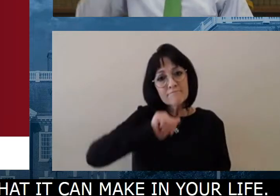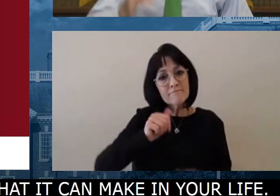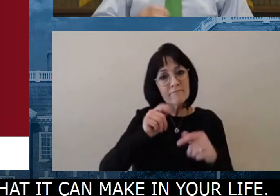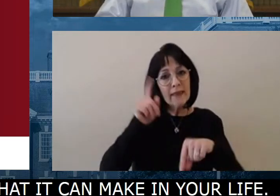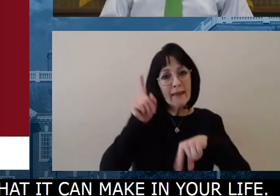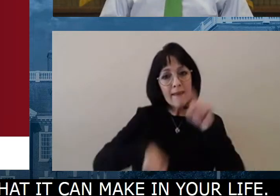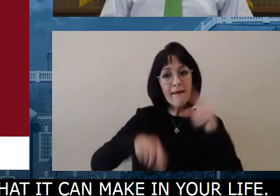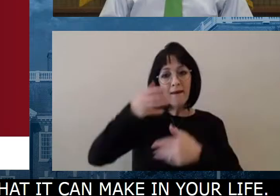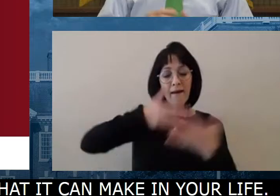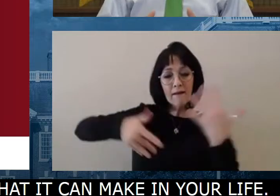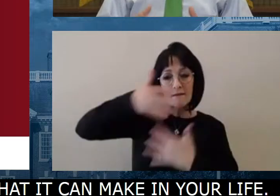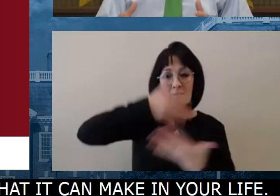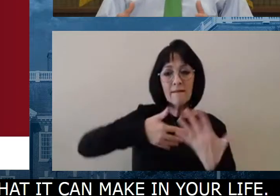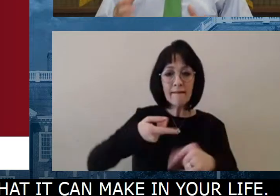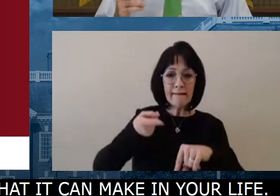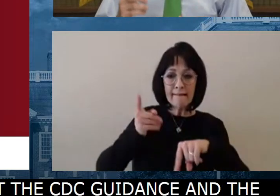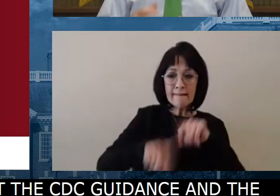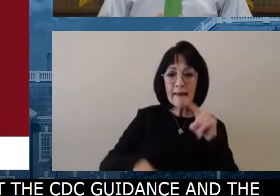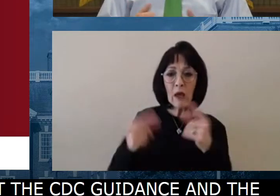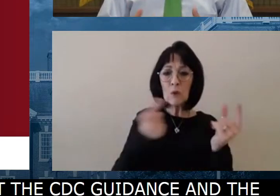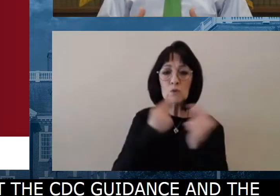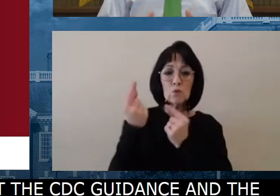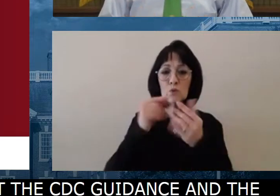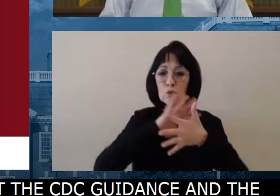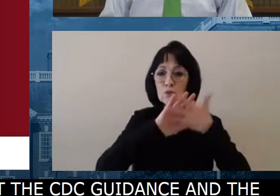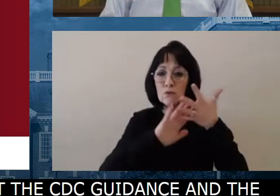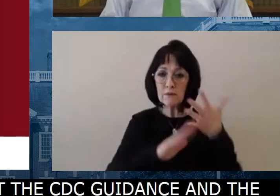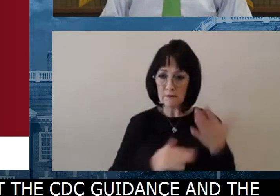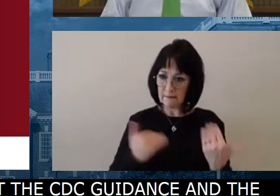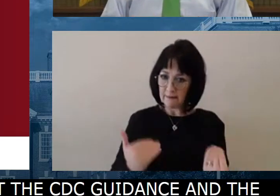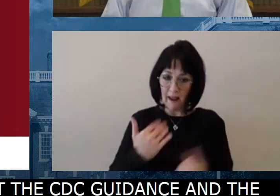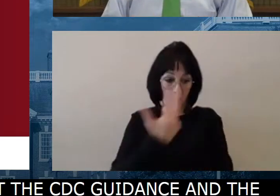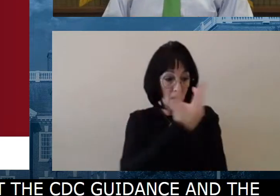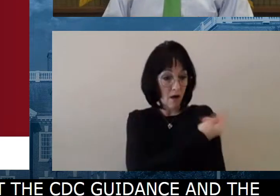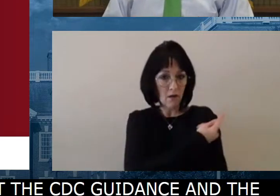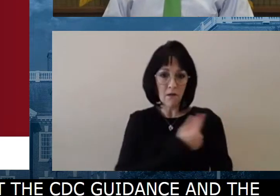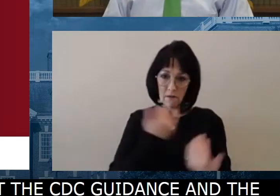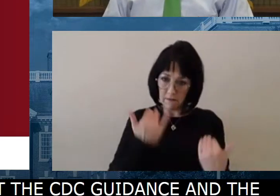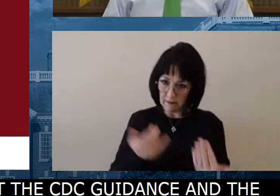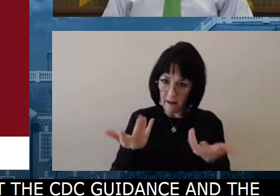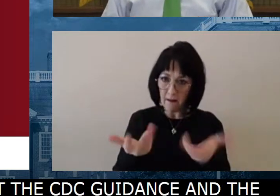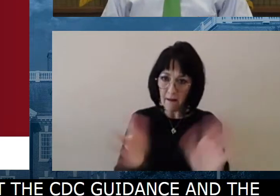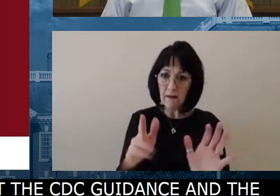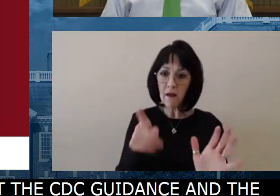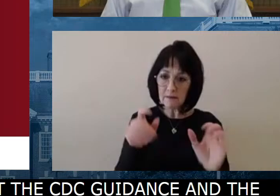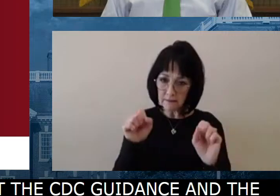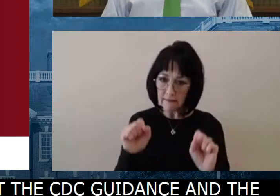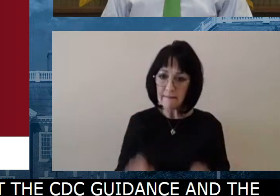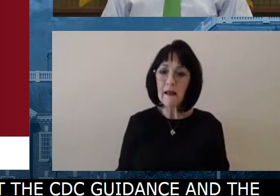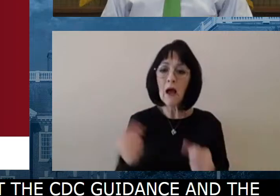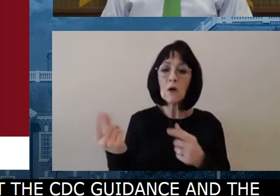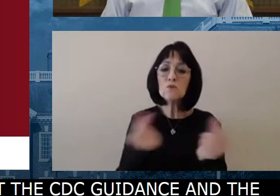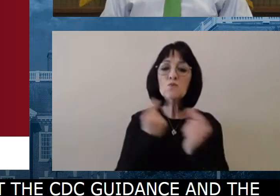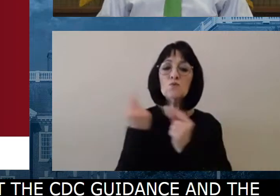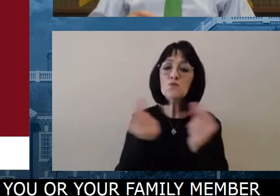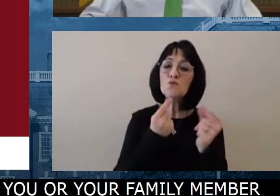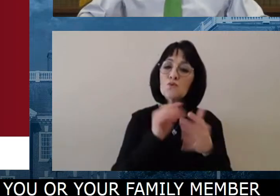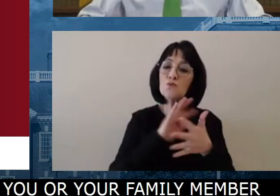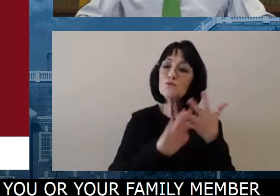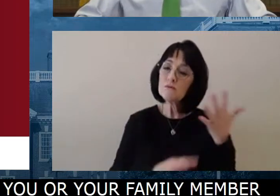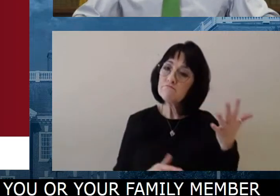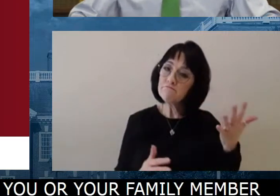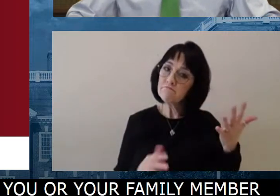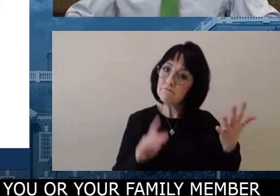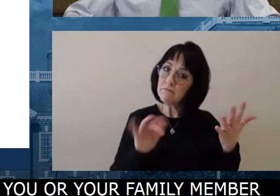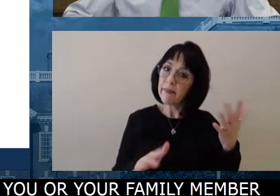vaccinated, and which I think will provide some incentive to go and get vaccinated yourself. So with those highlights,